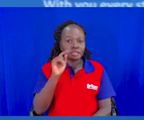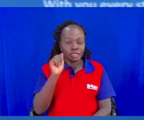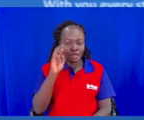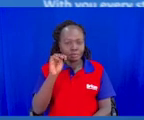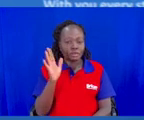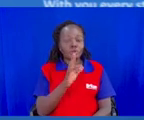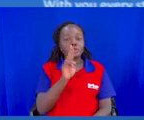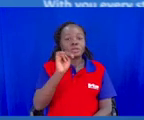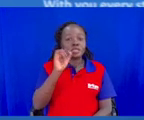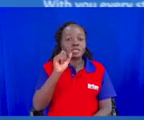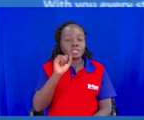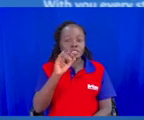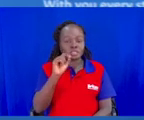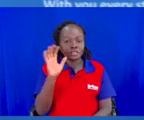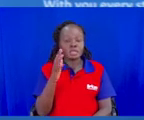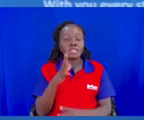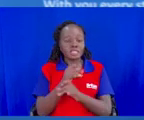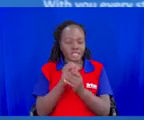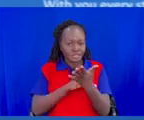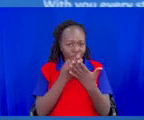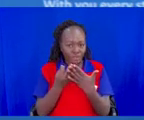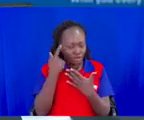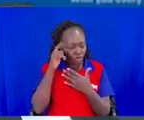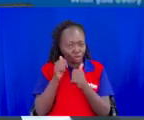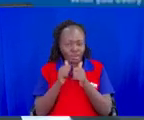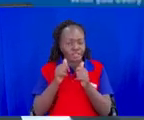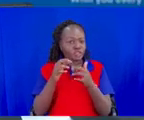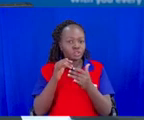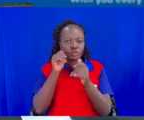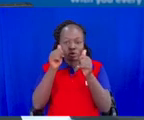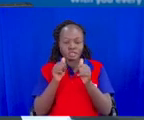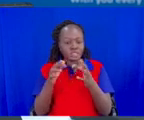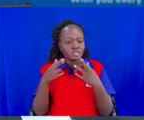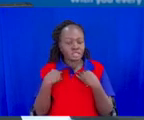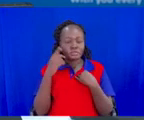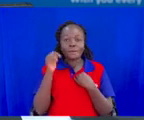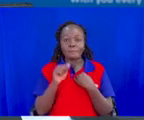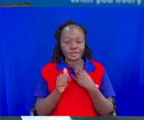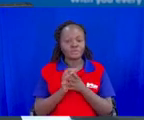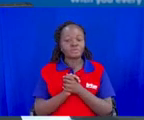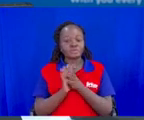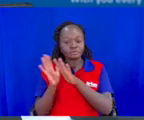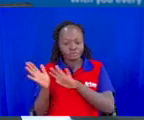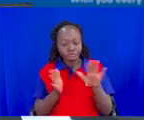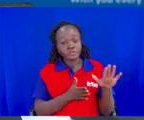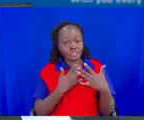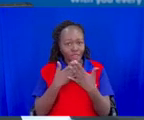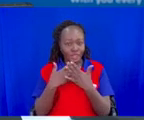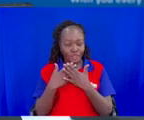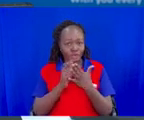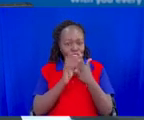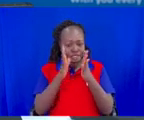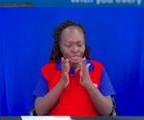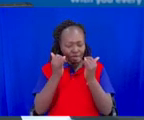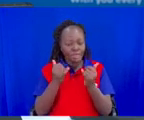due notice has been received. Thank you, Chair. Thank you, Madam Secretary. At this point in time, I'd